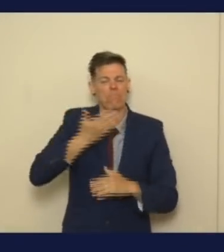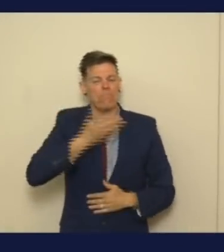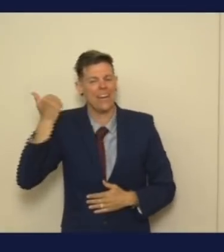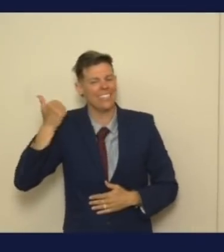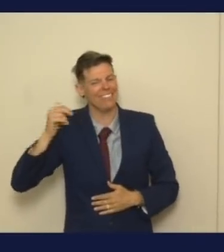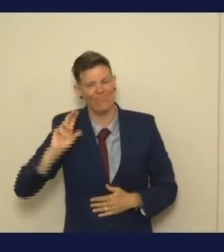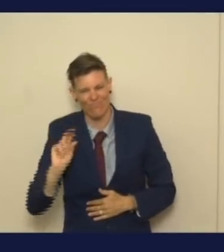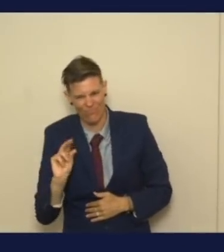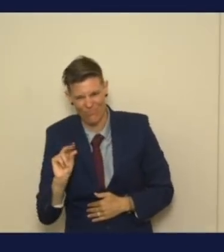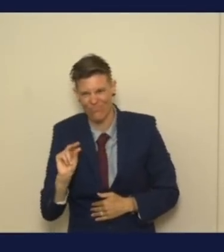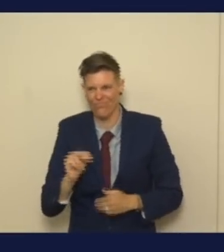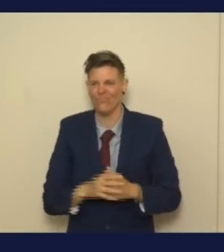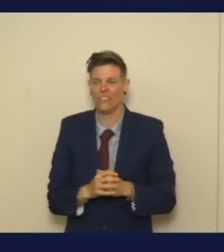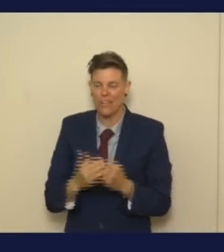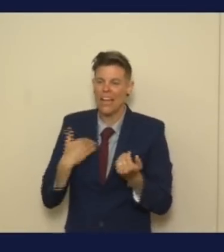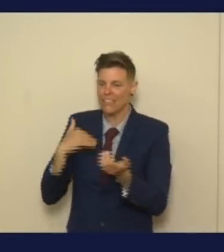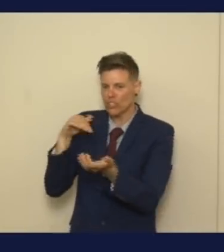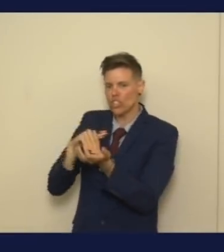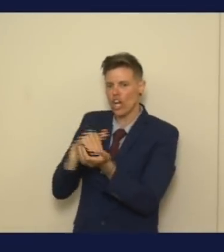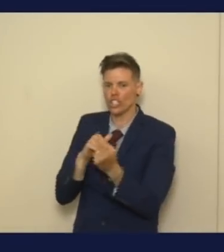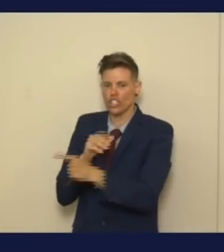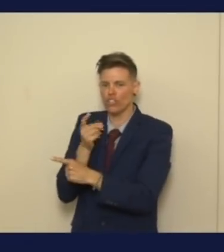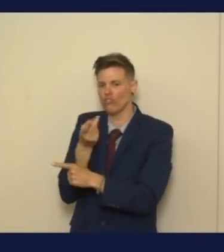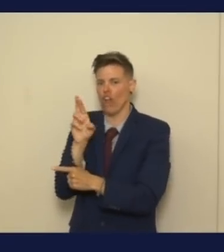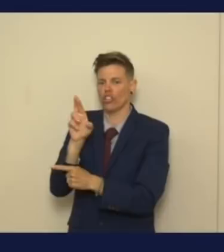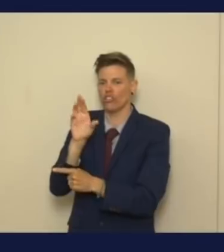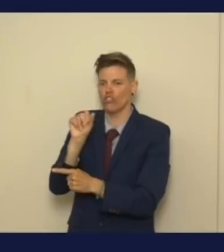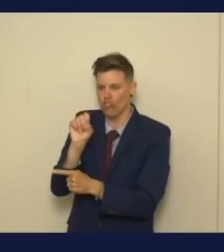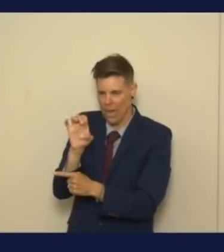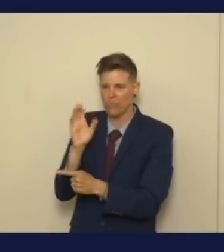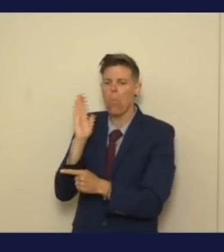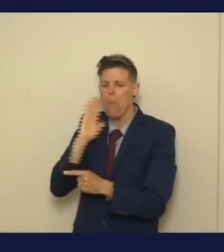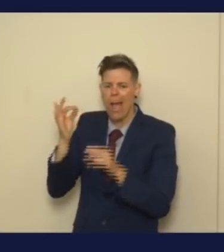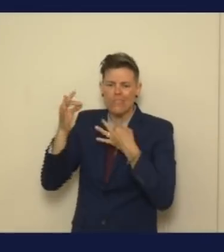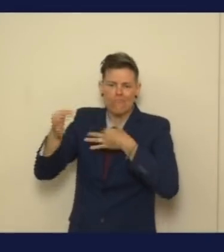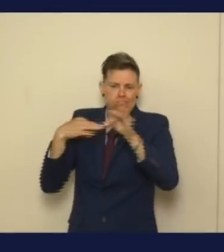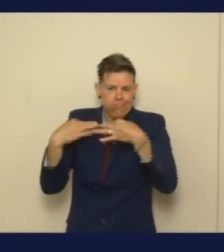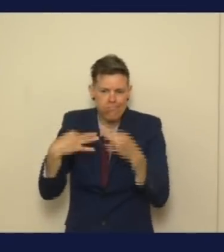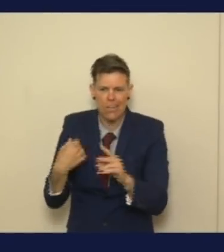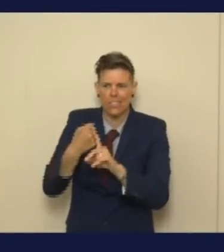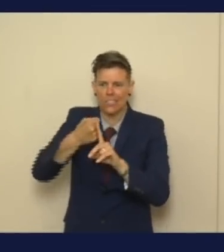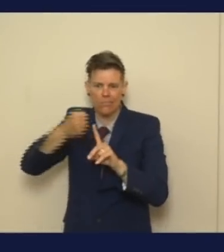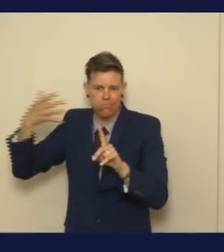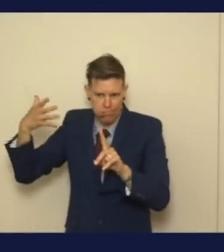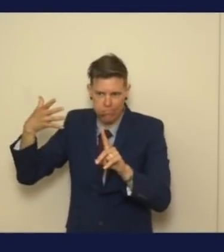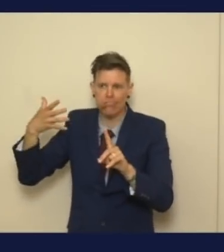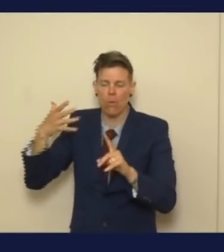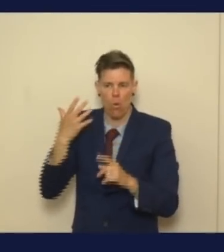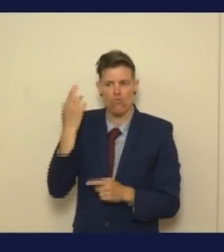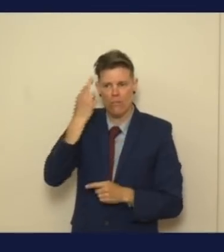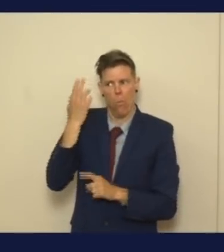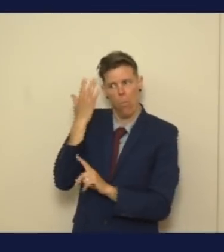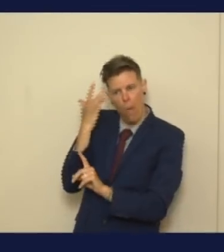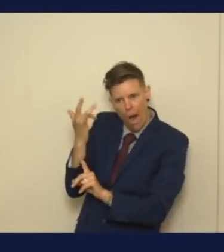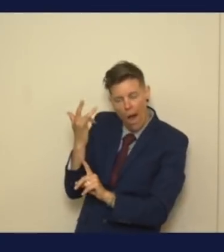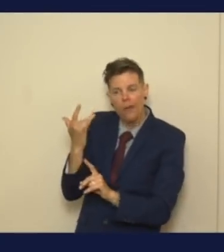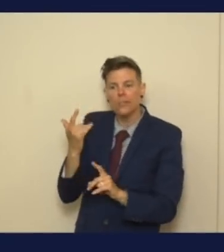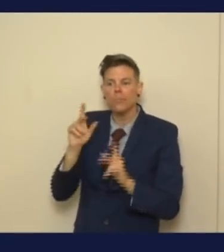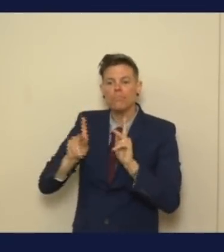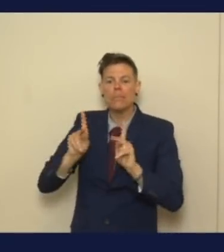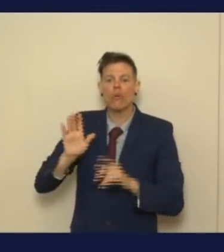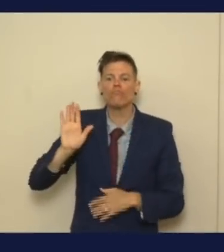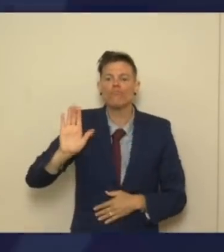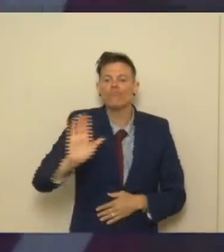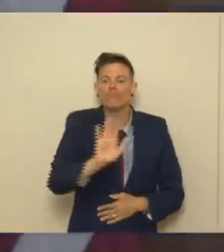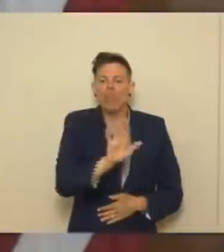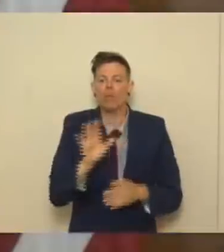that we think a lot of that are the personal mitigating behaviors, quite frankly, are not being met. So Dr. Grace, show us what's going